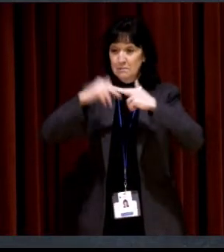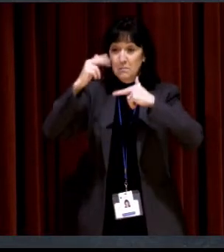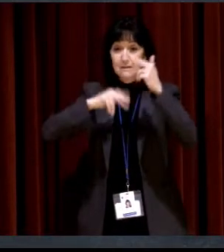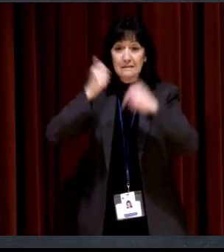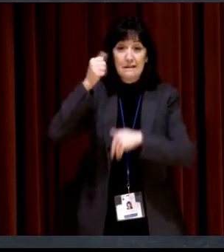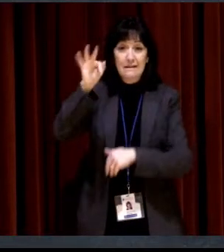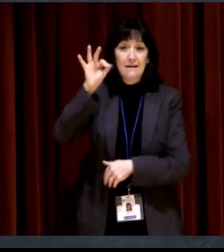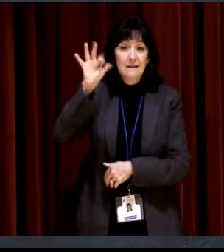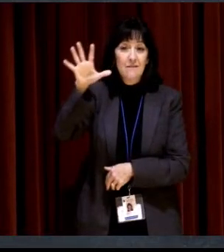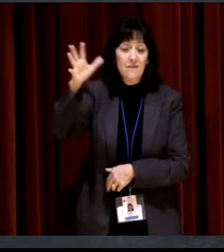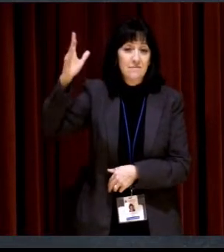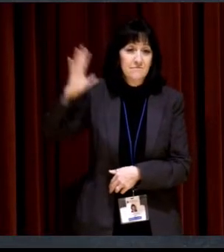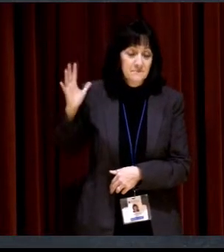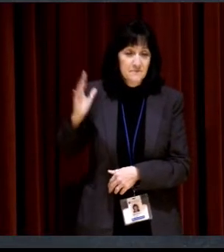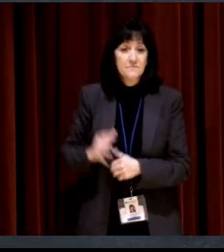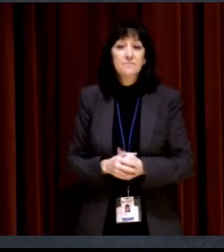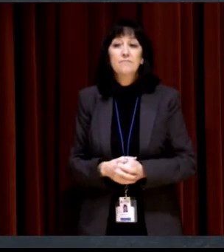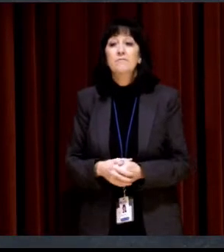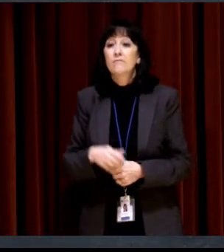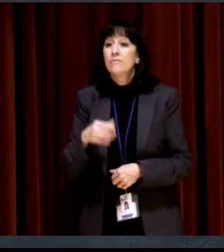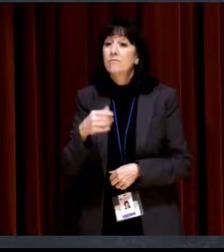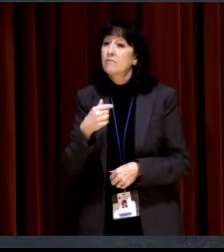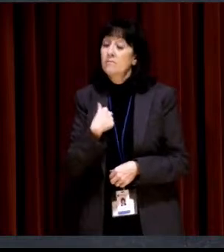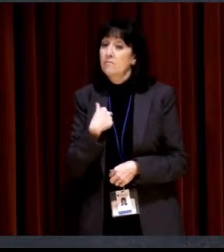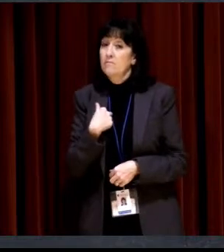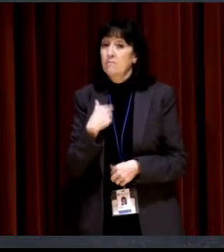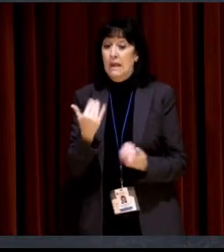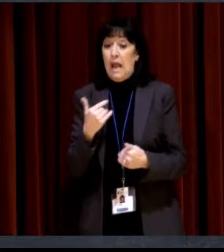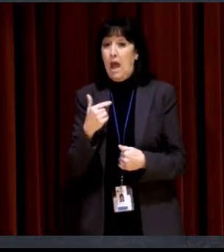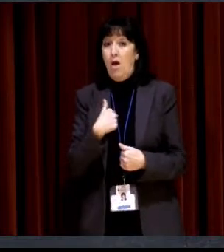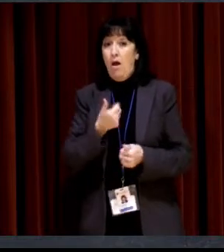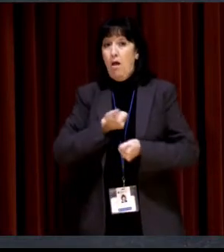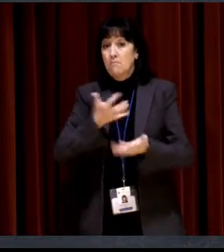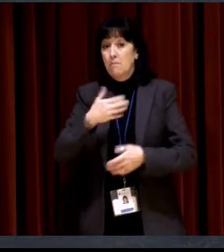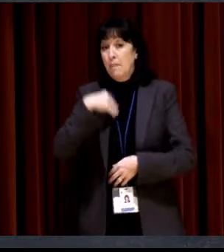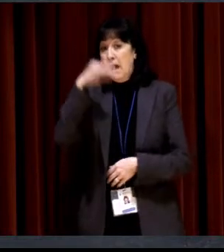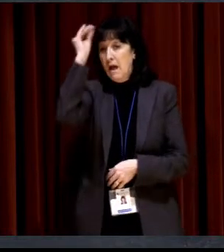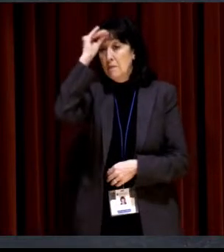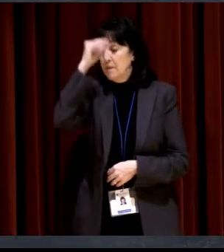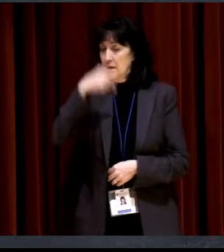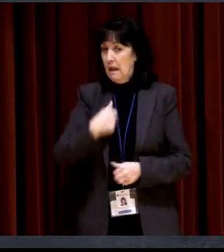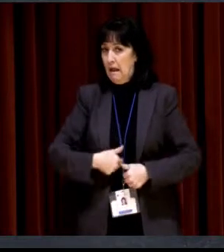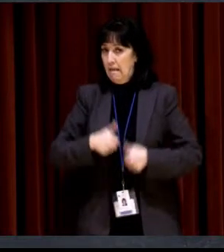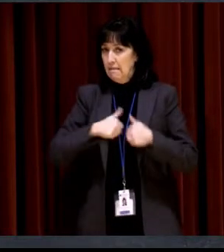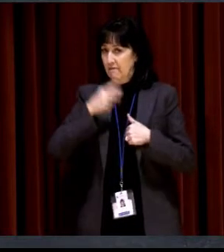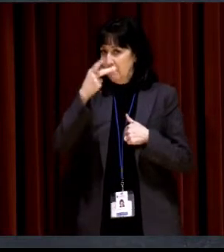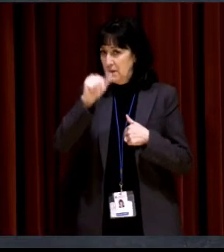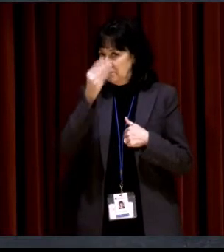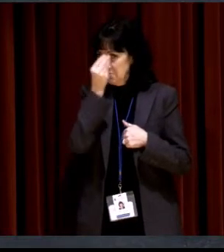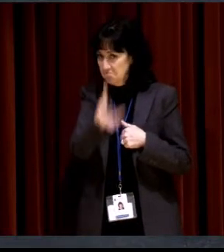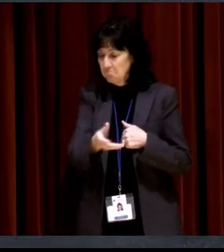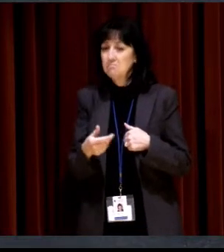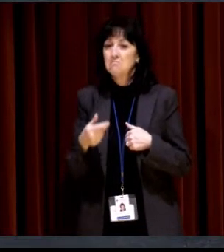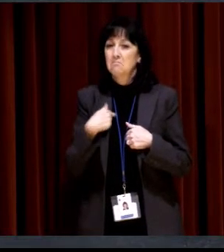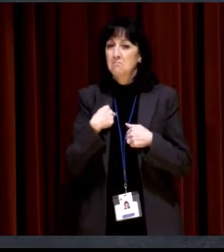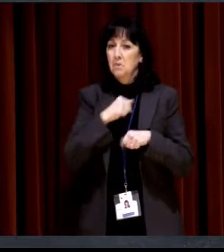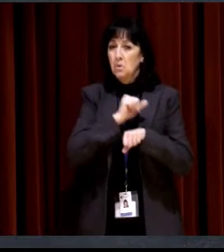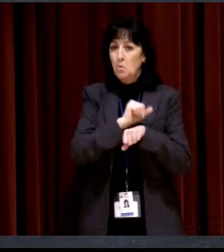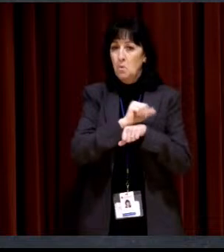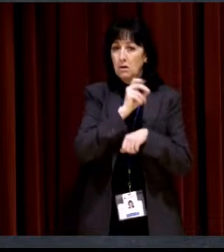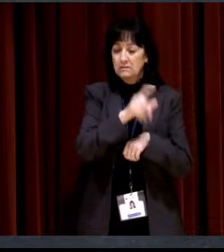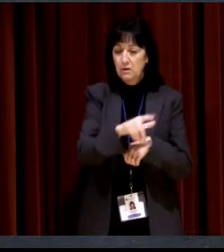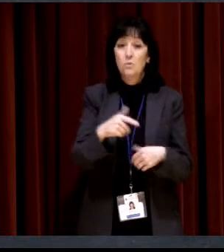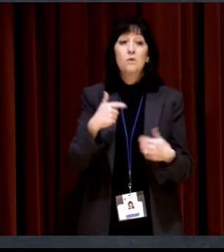like the idea of the collaborative, and I'm only speaking as an educator. I don't live in Delaware, I live in Pennsylvania. Because our children